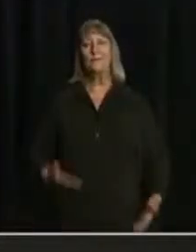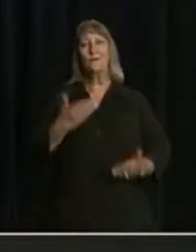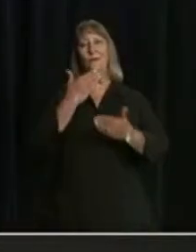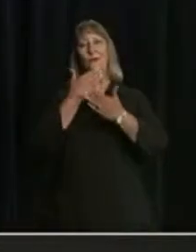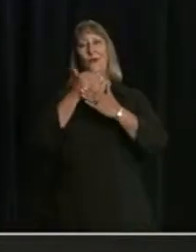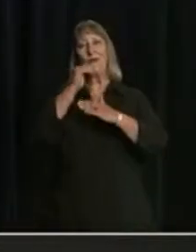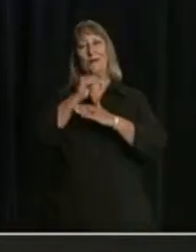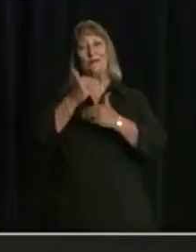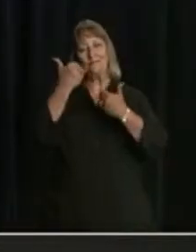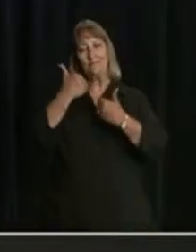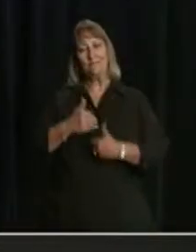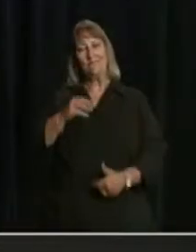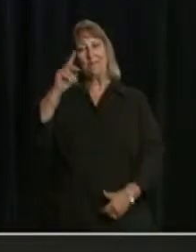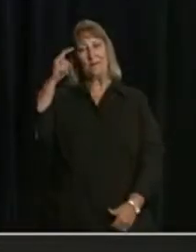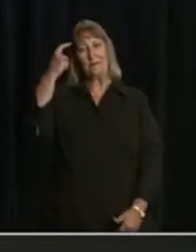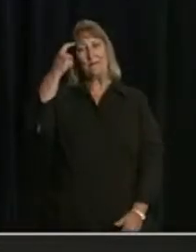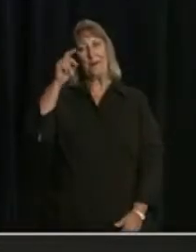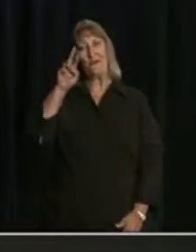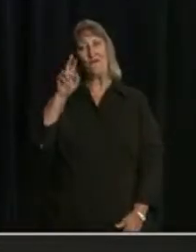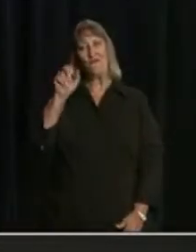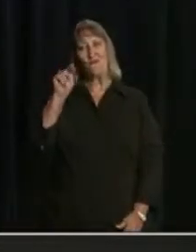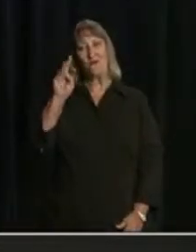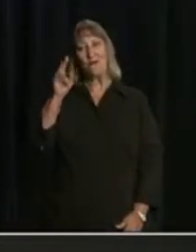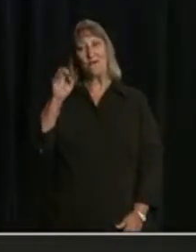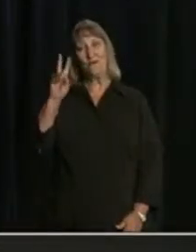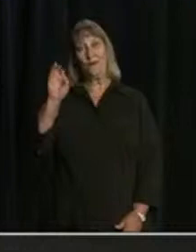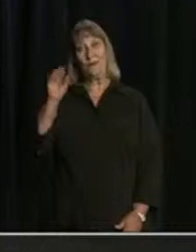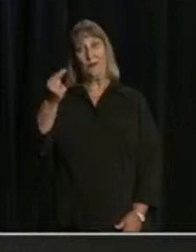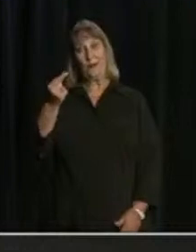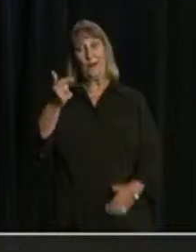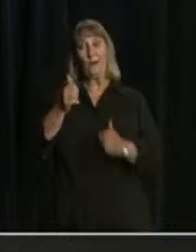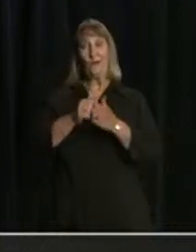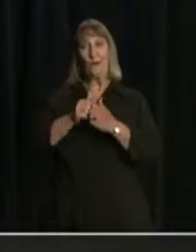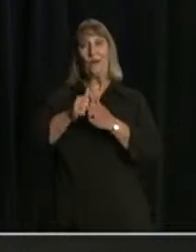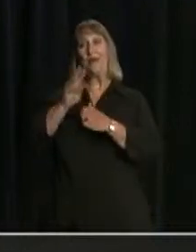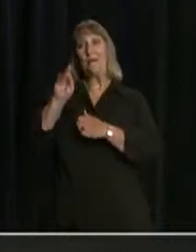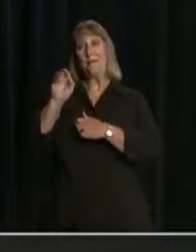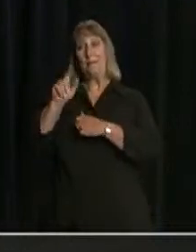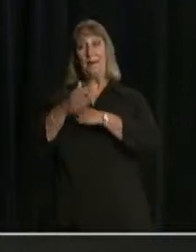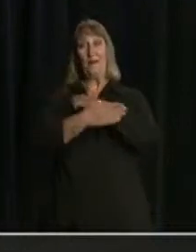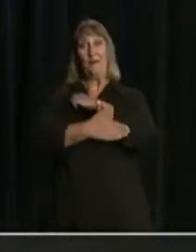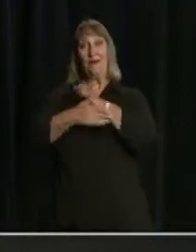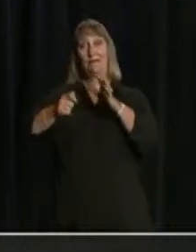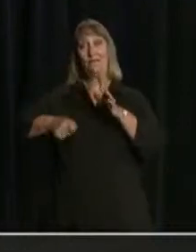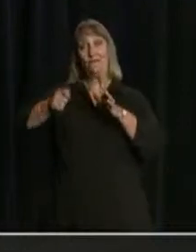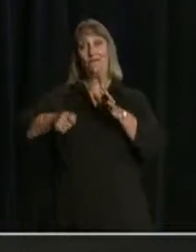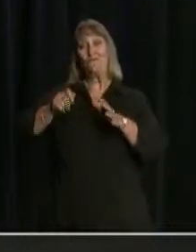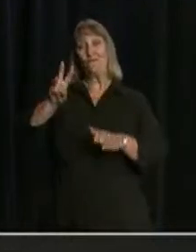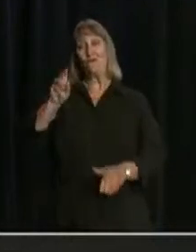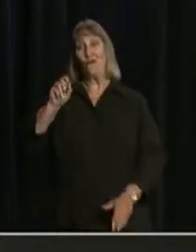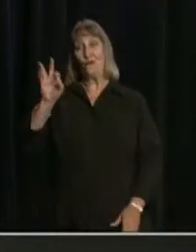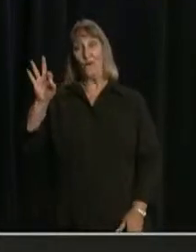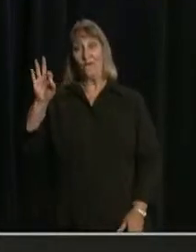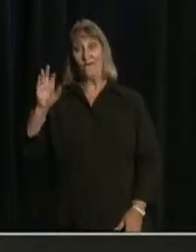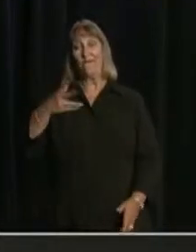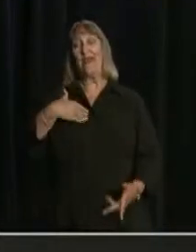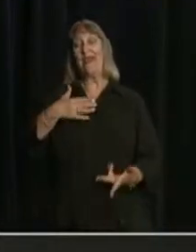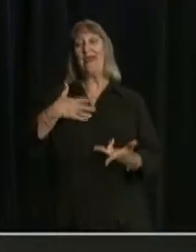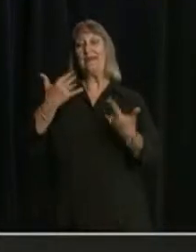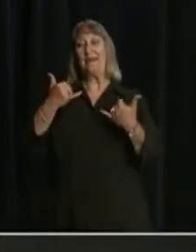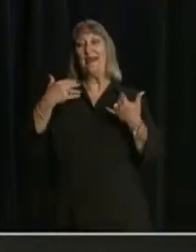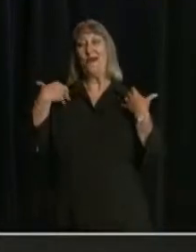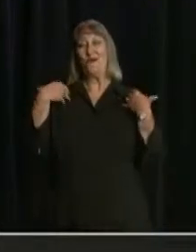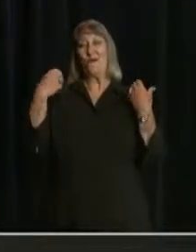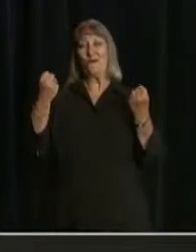Good evening. I'm Mayor Ron Nirenberg with Bexar County Judge Nelson Wolff. We're joined tonight by Metro Health Director Claude Jacob, and this is our COVID-19 update for the